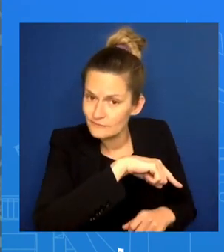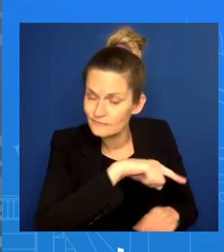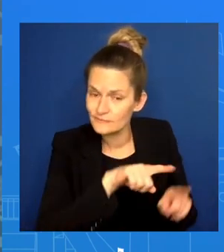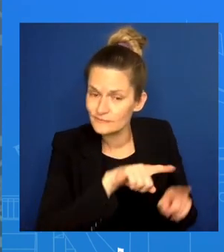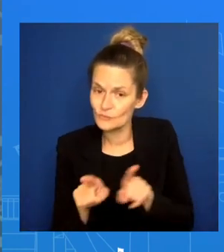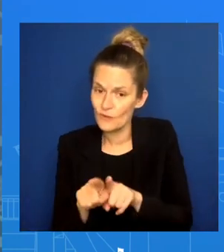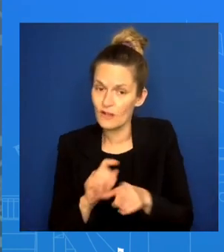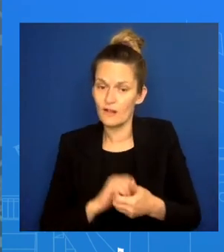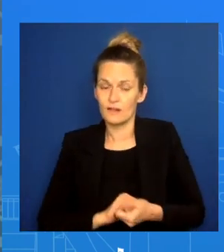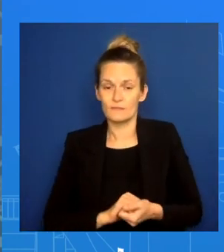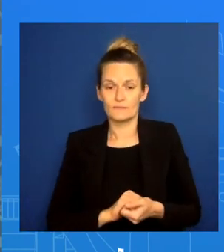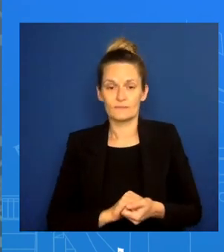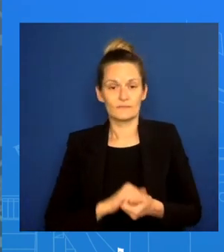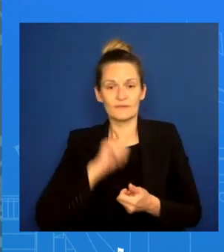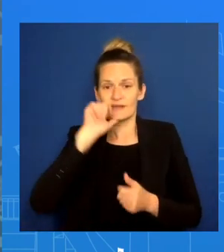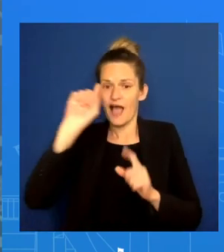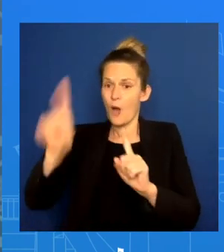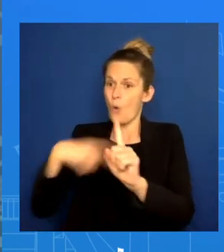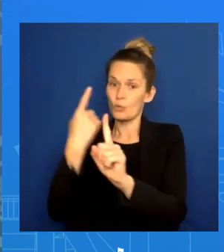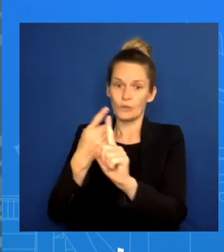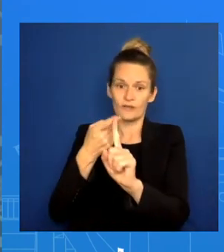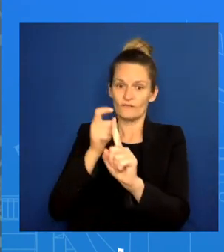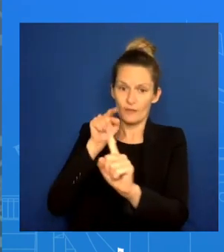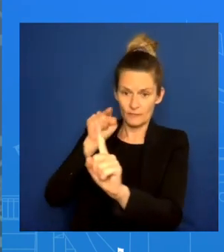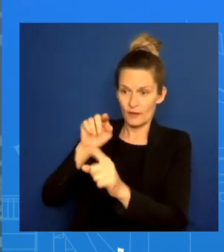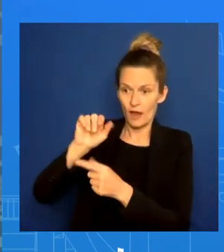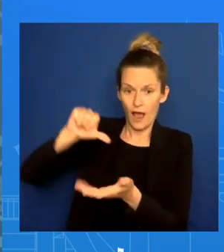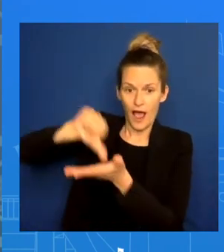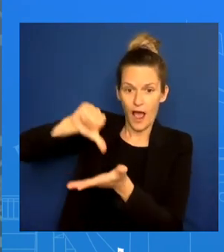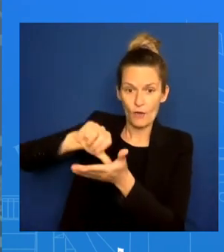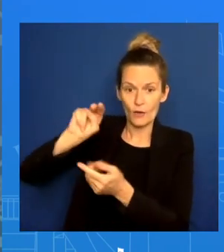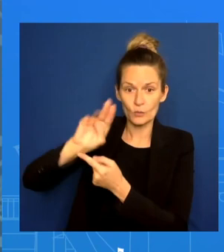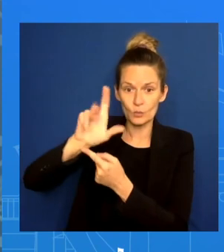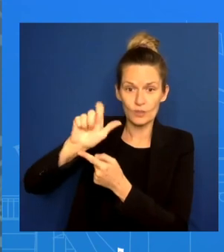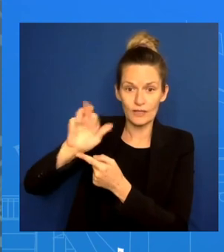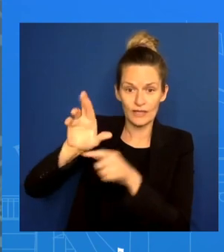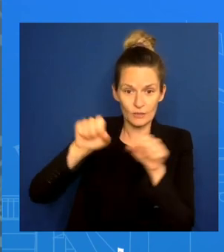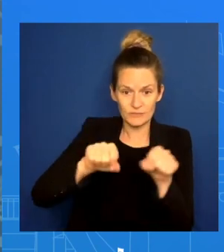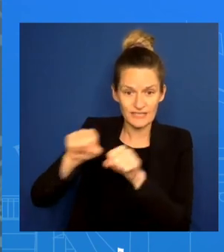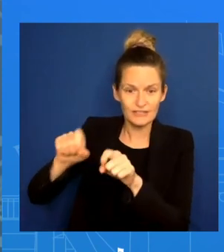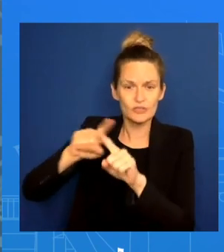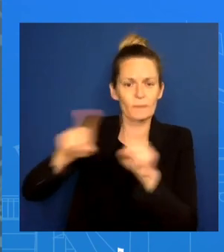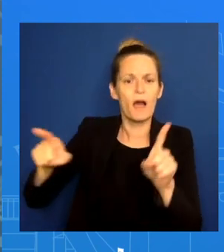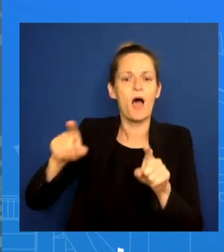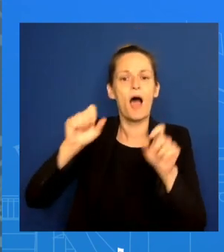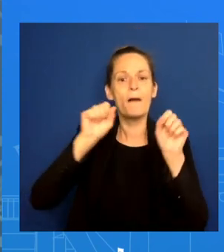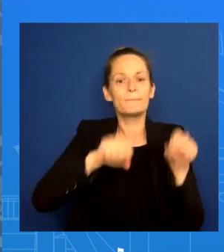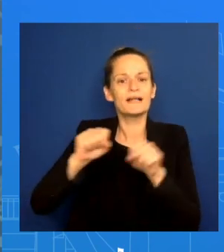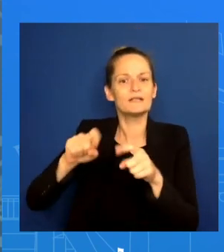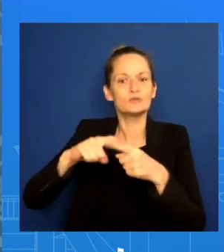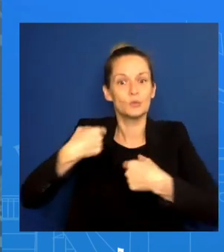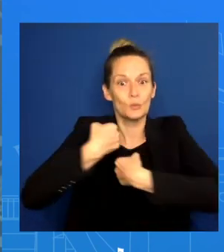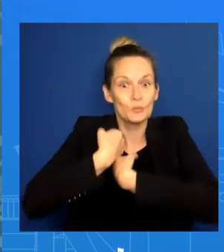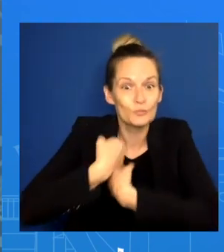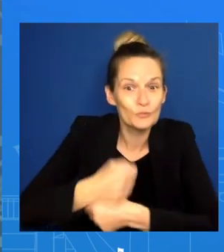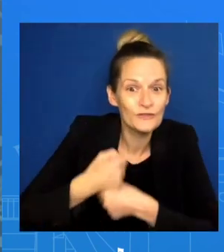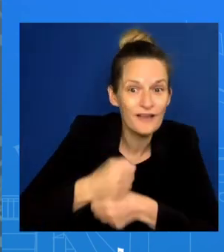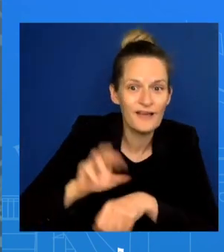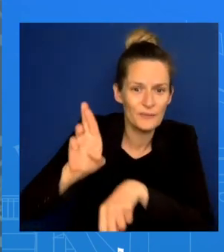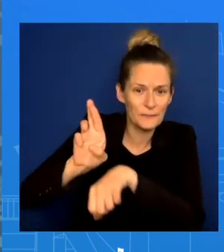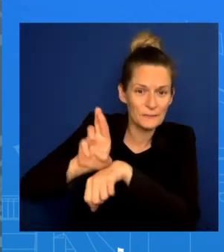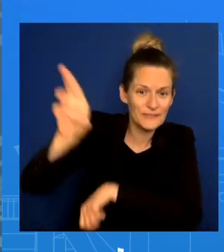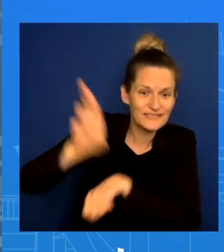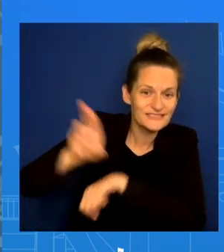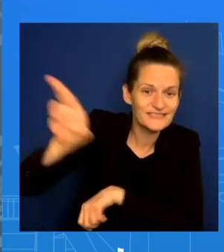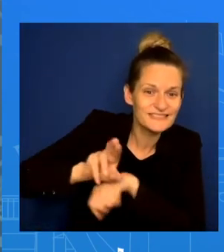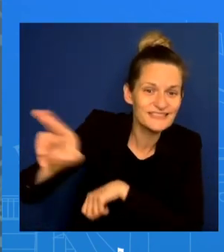Their burgeoning ballistic missile capability, which continues to improve, their support for terrorist groups, their threats in the maritime environment. All of that's still happening,